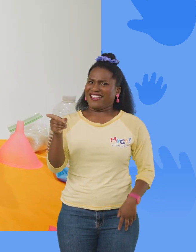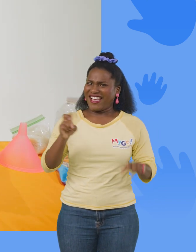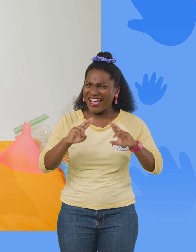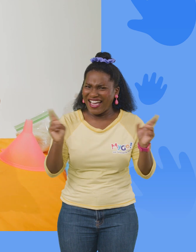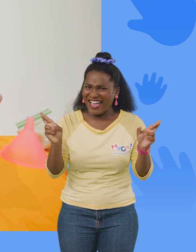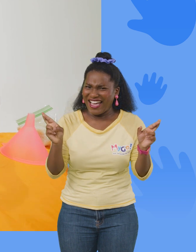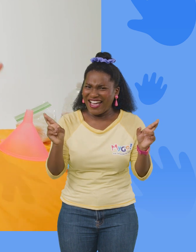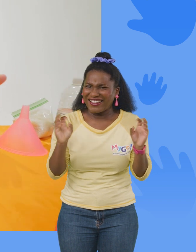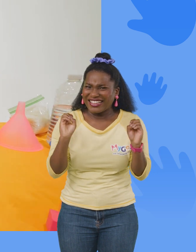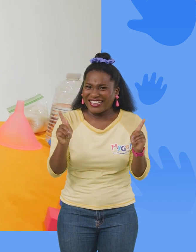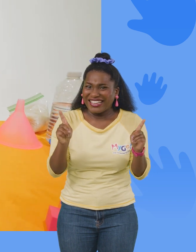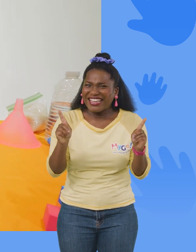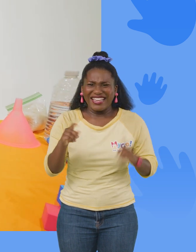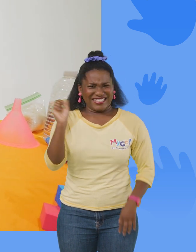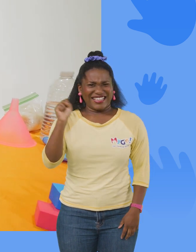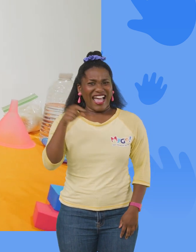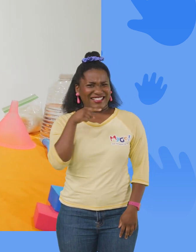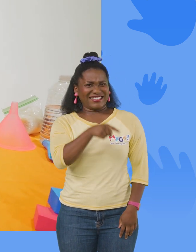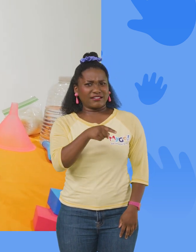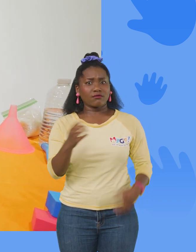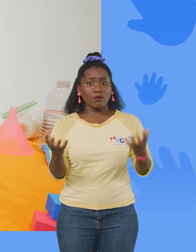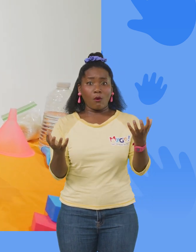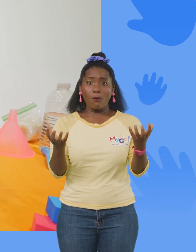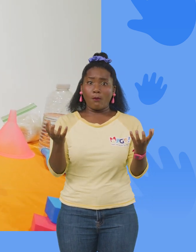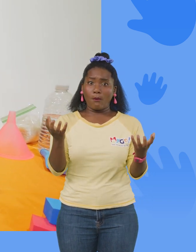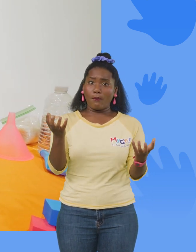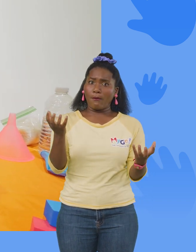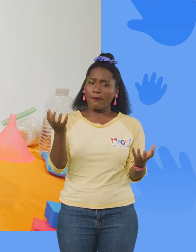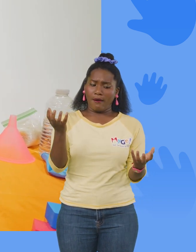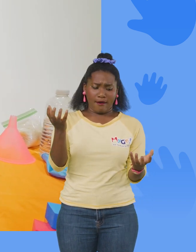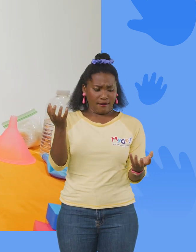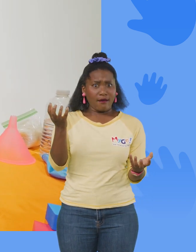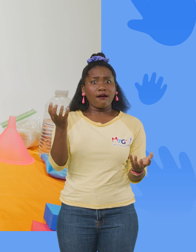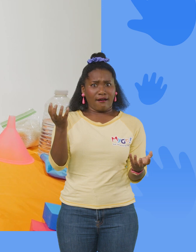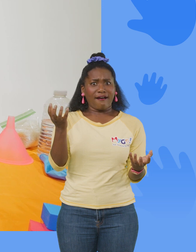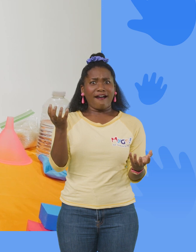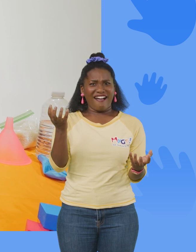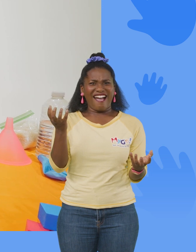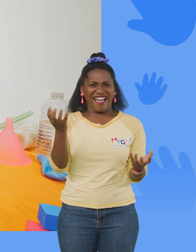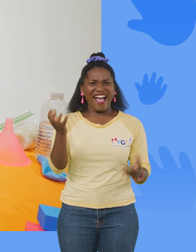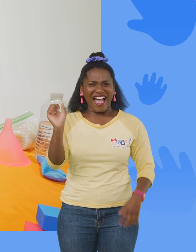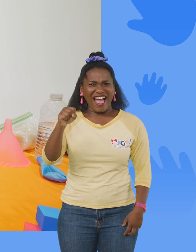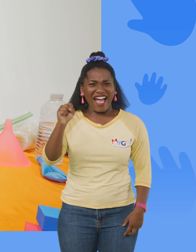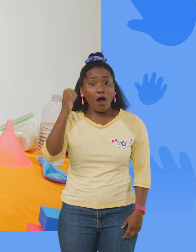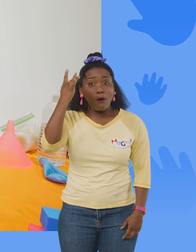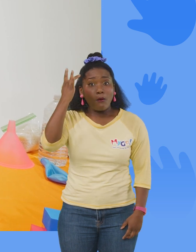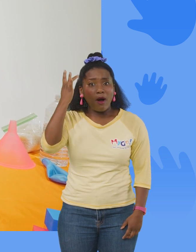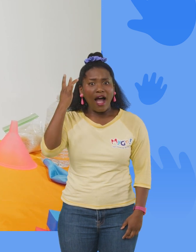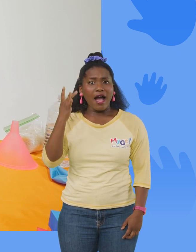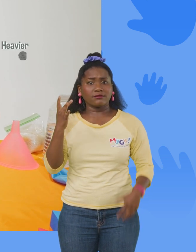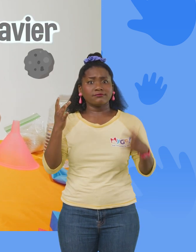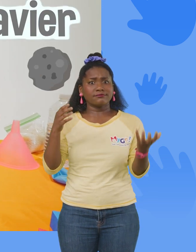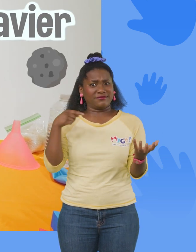Ready? Yeah, do you see how the rock is lower? Yeah, because this